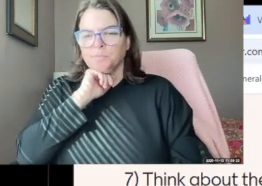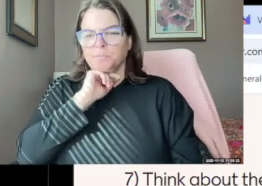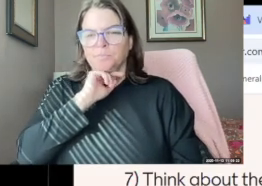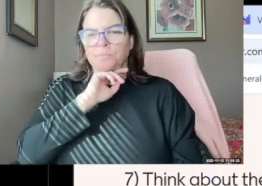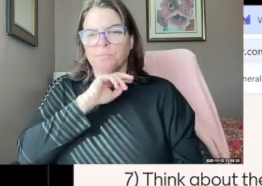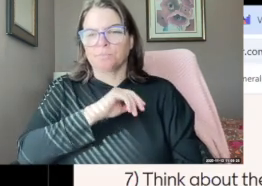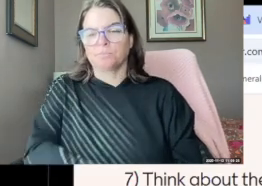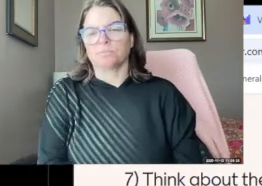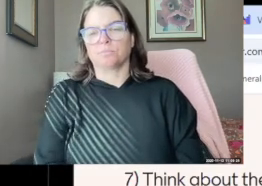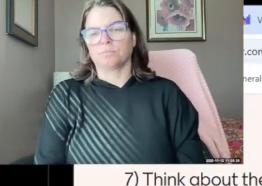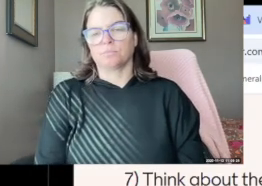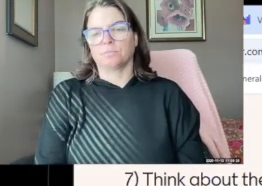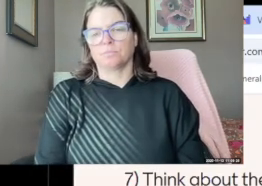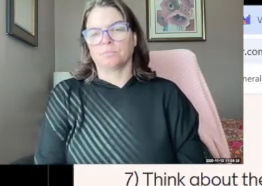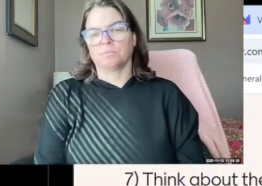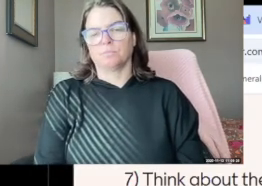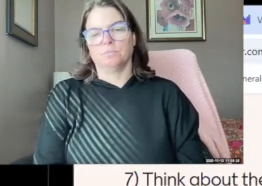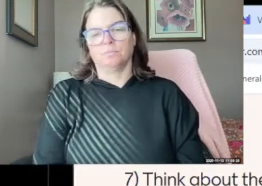adapters, connectivity.